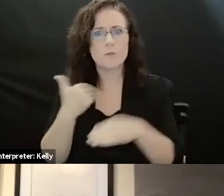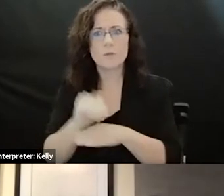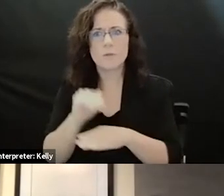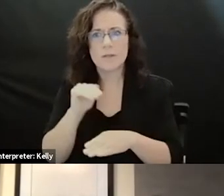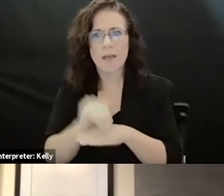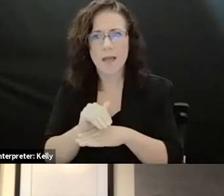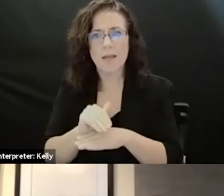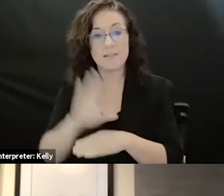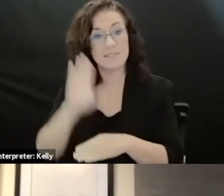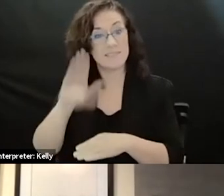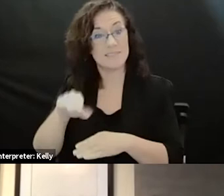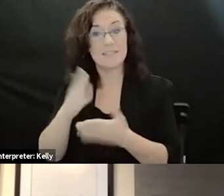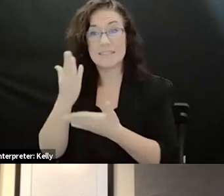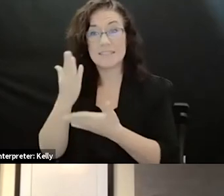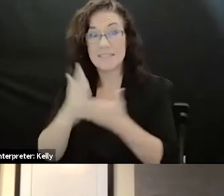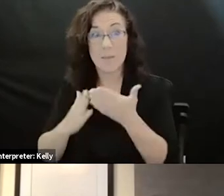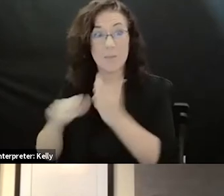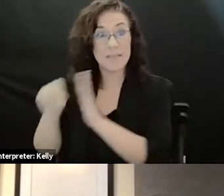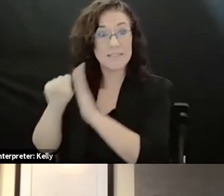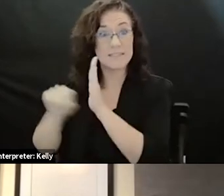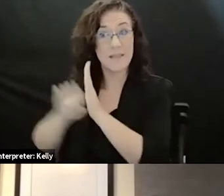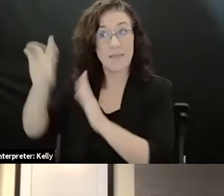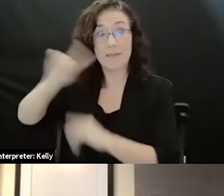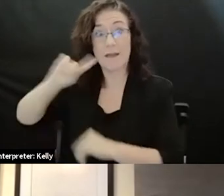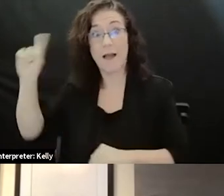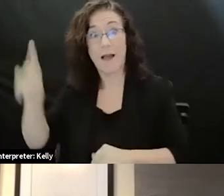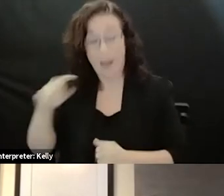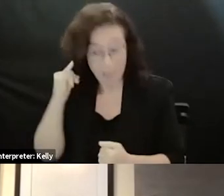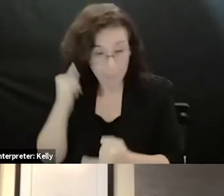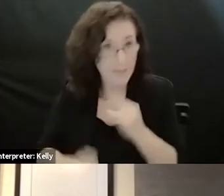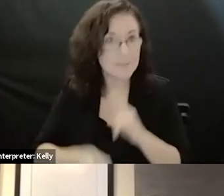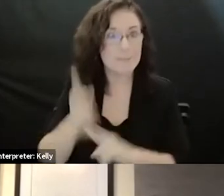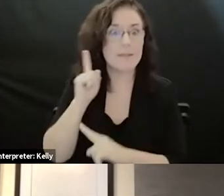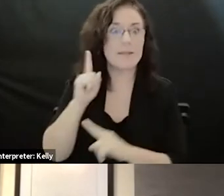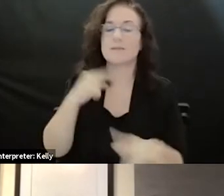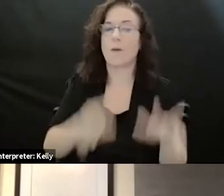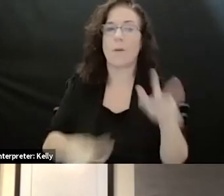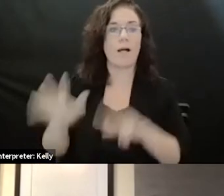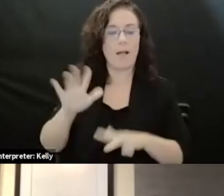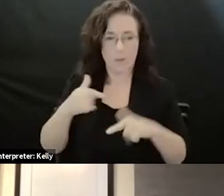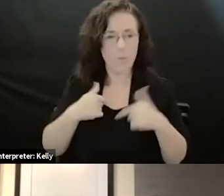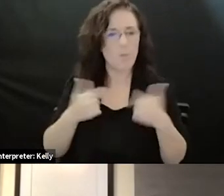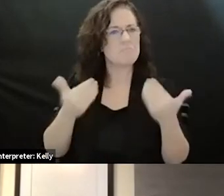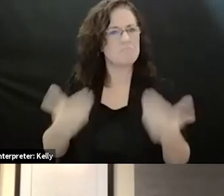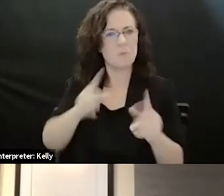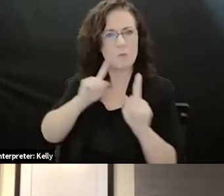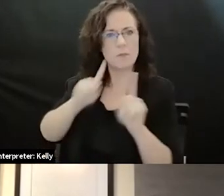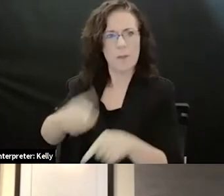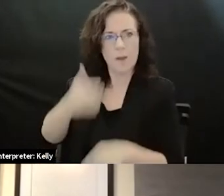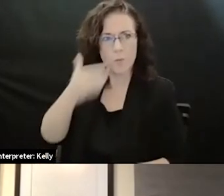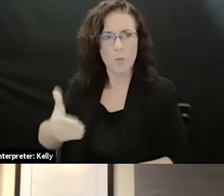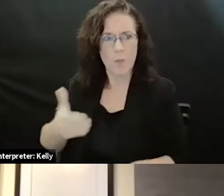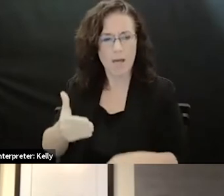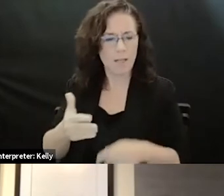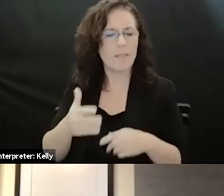last minute updates from the states i think we responded really well with regards to that and where we've always been working toward getting our school to get their schools